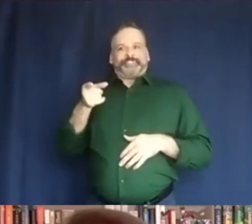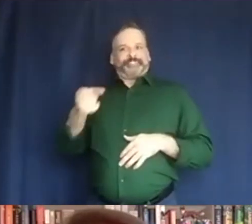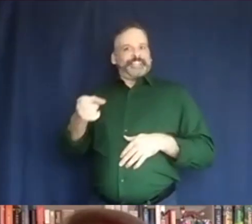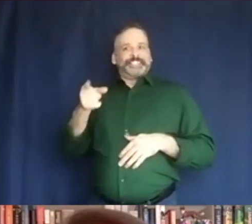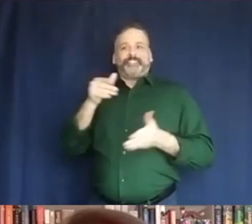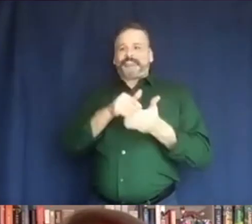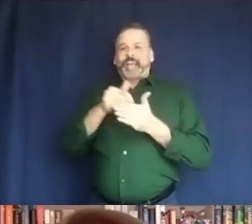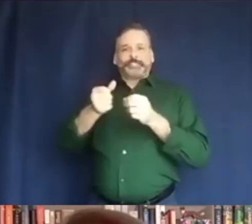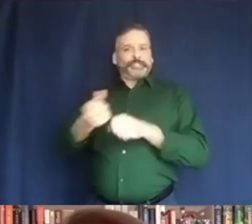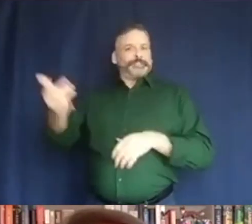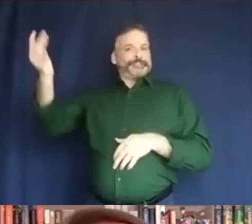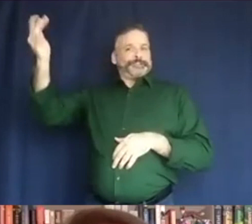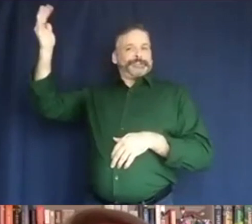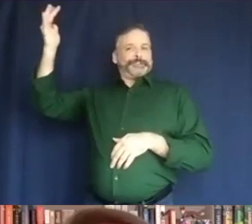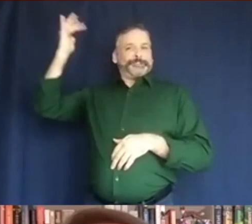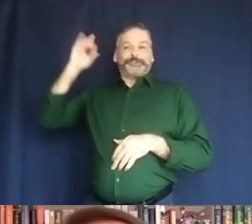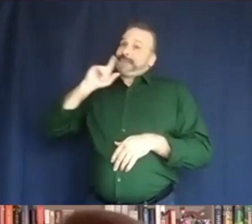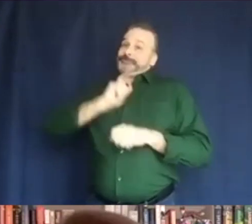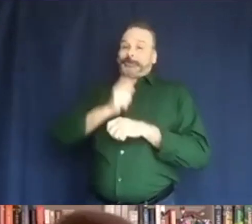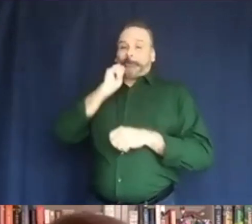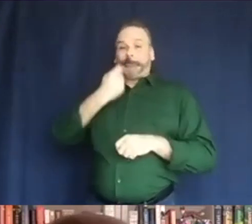of years ago, is just, it's so cool.